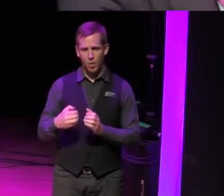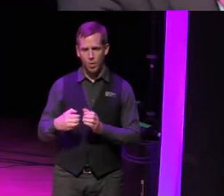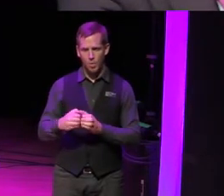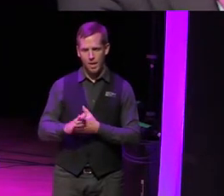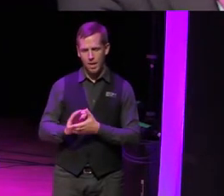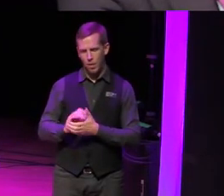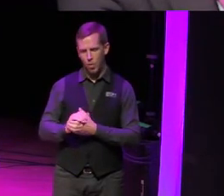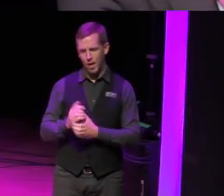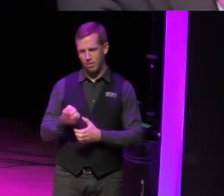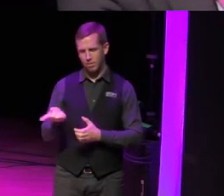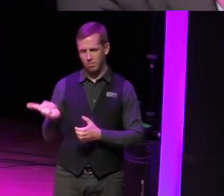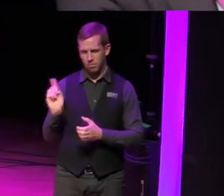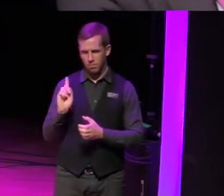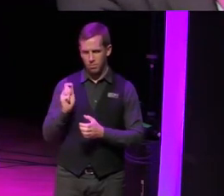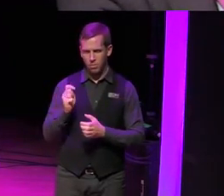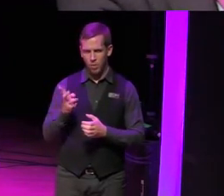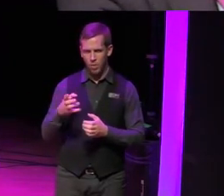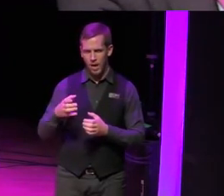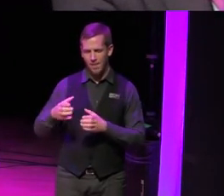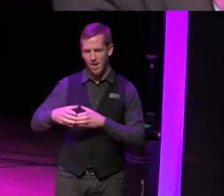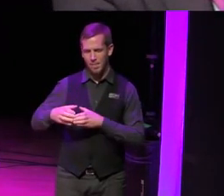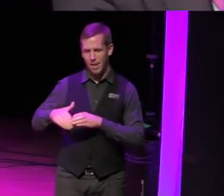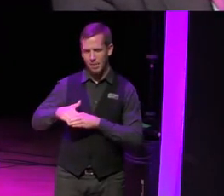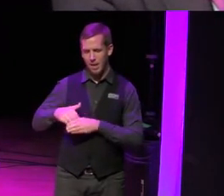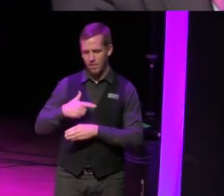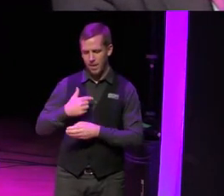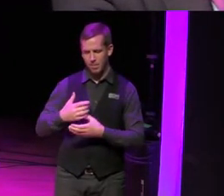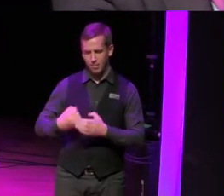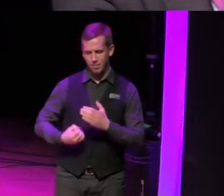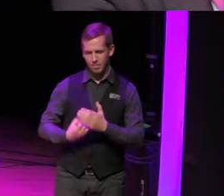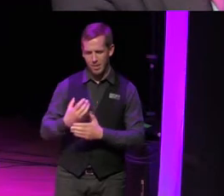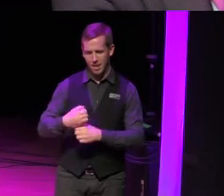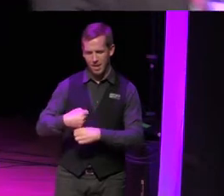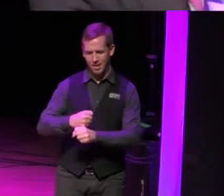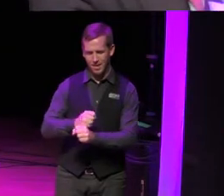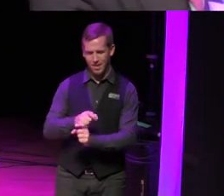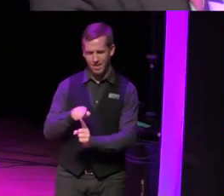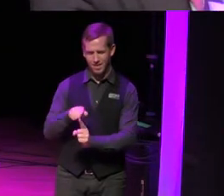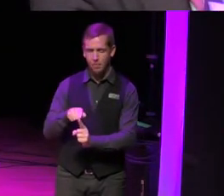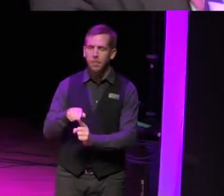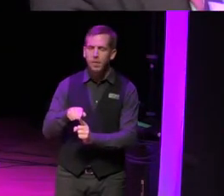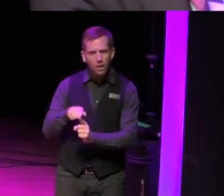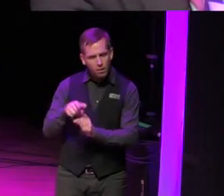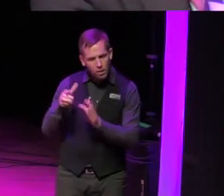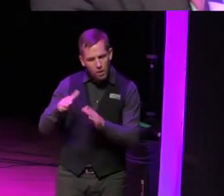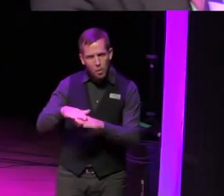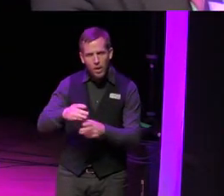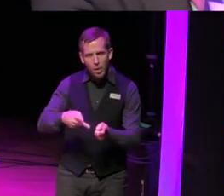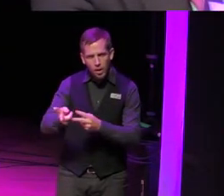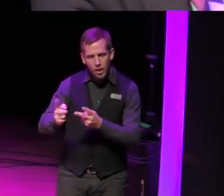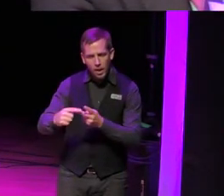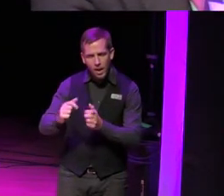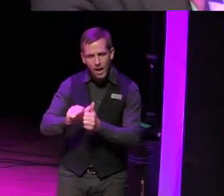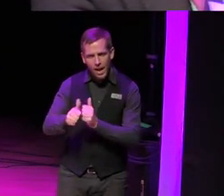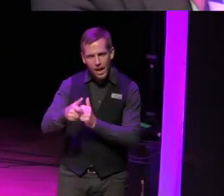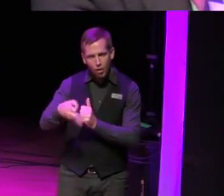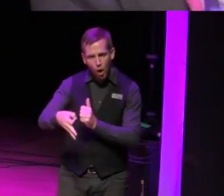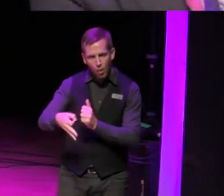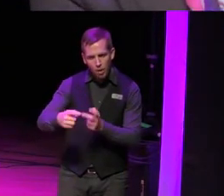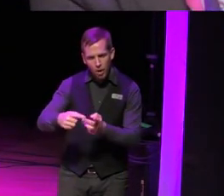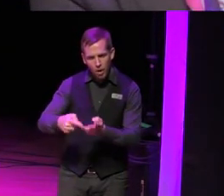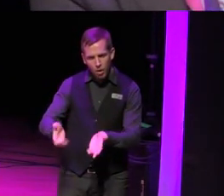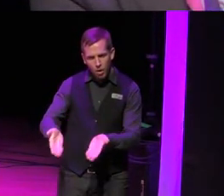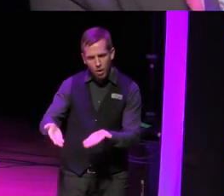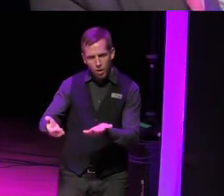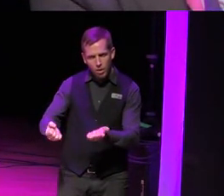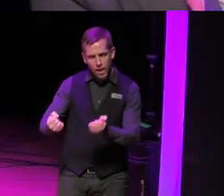and some members of my family focuses on democracy, leadership, empowerment.